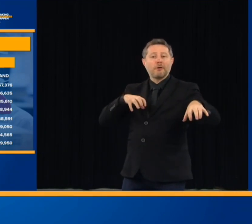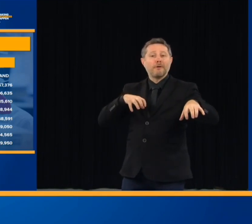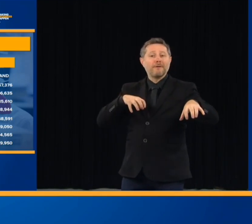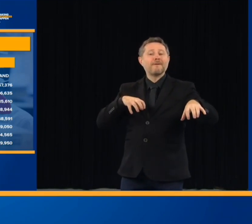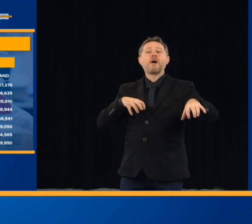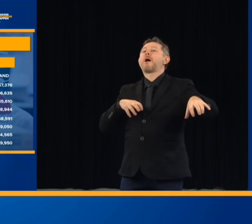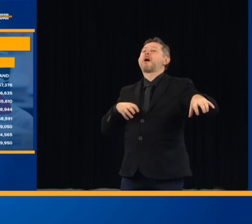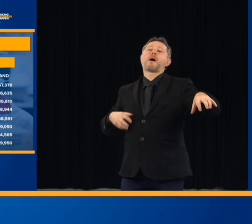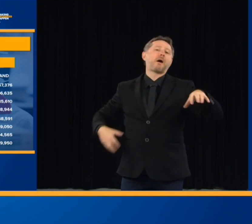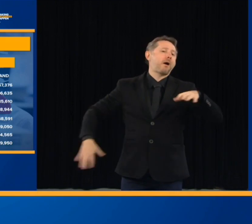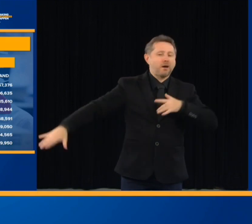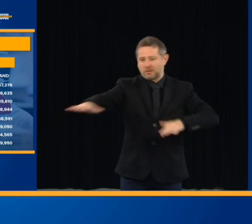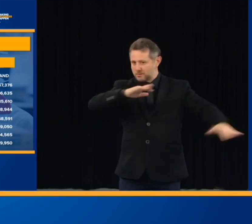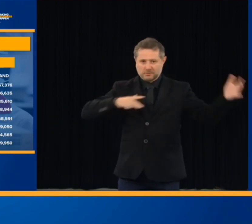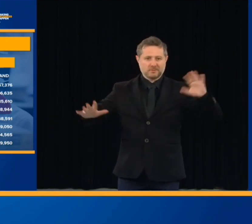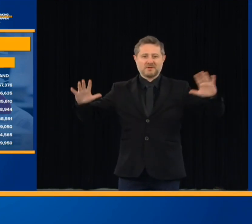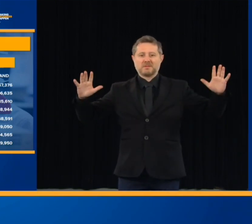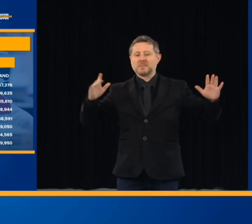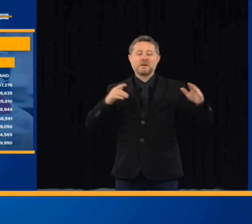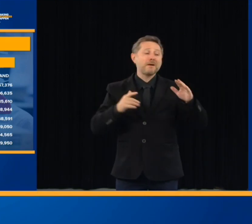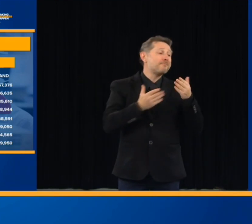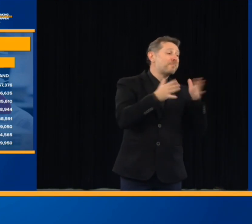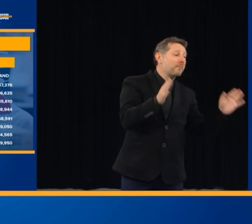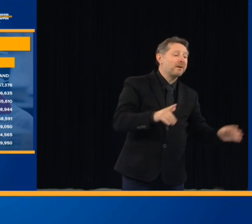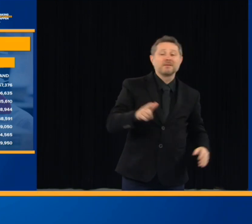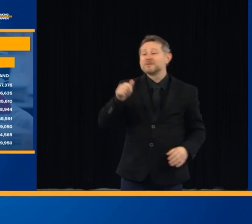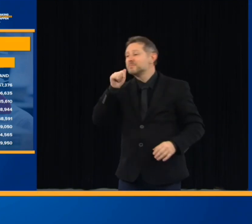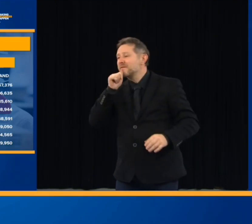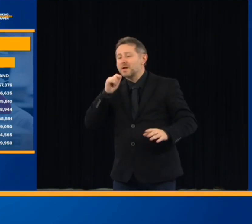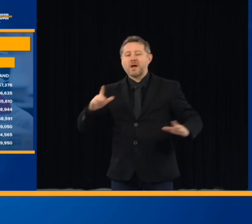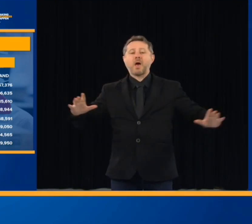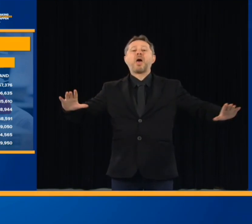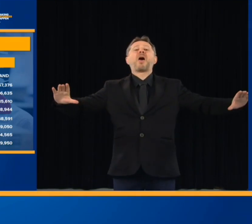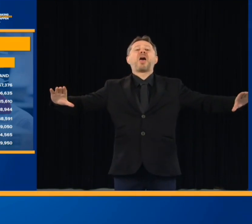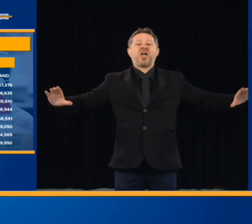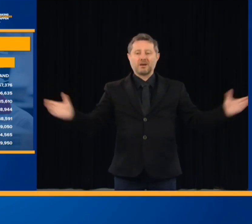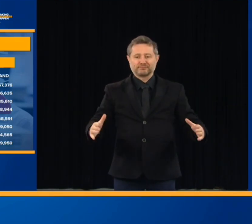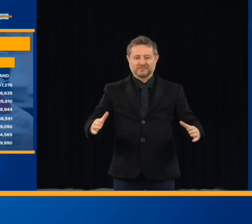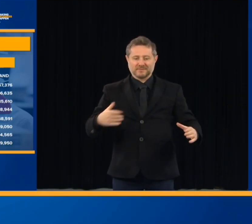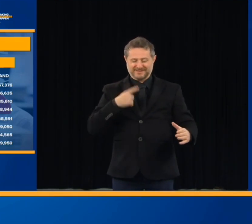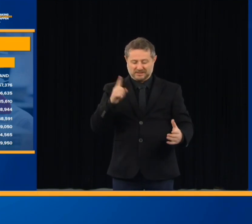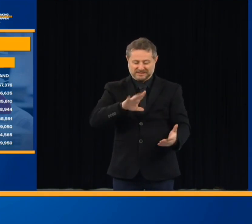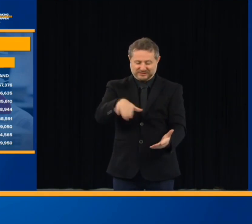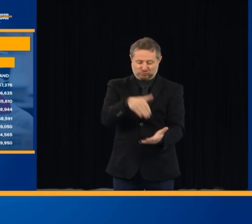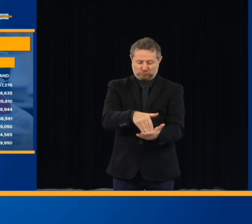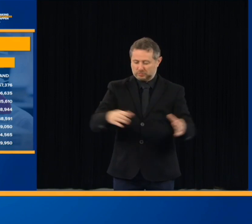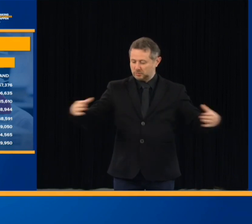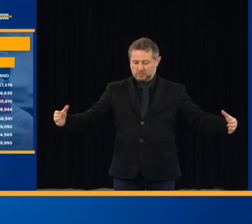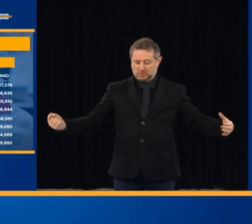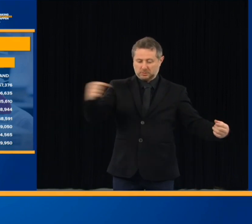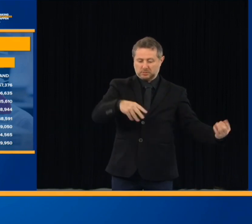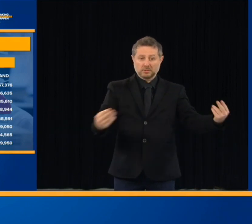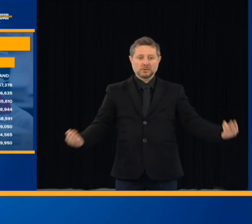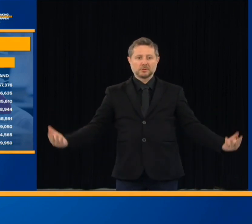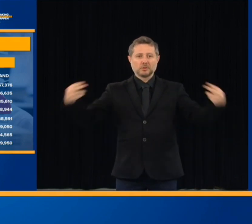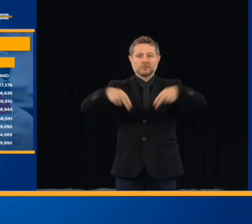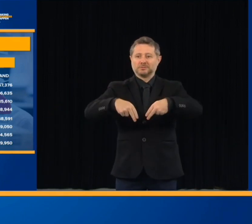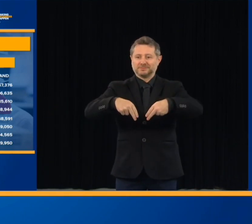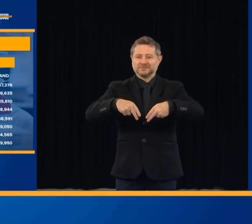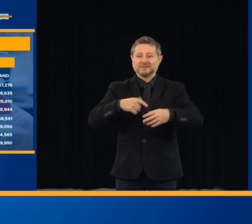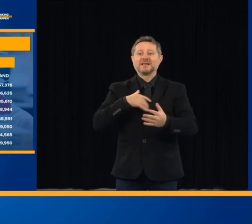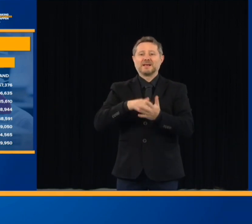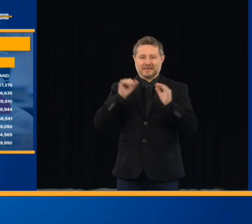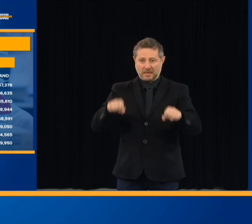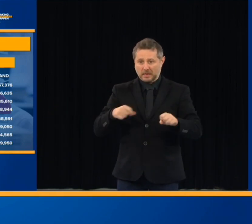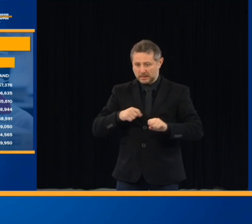systems, private systems, et cetera, we have a central stockpile. We are asking all the